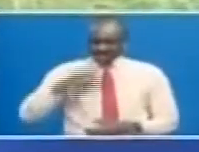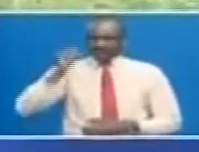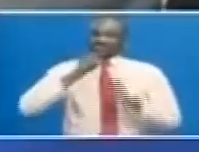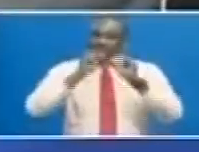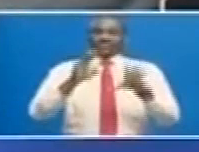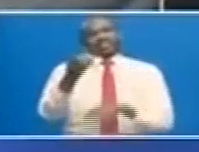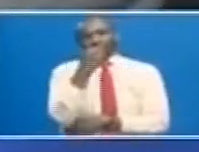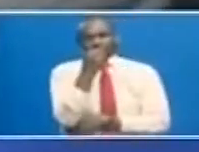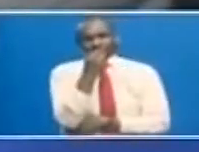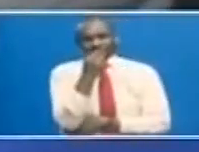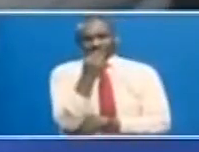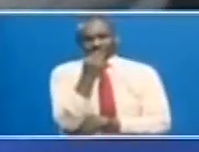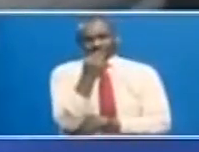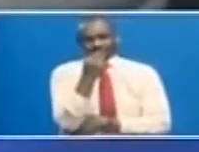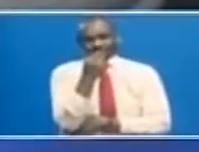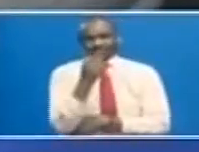it.